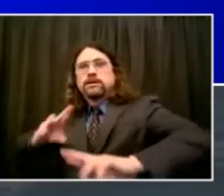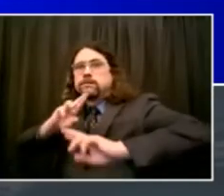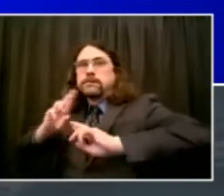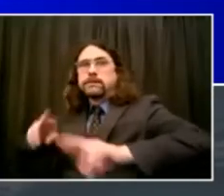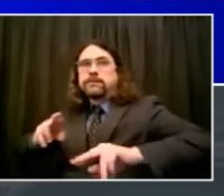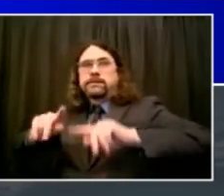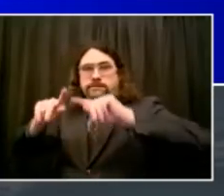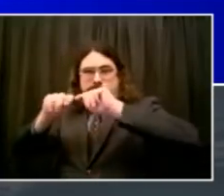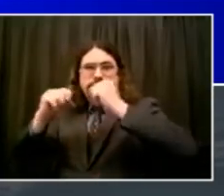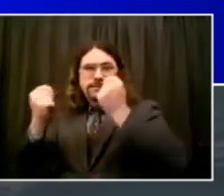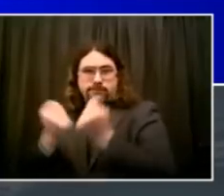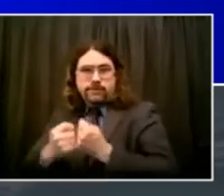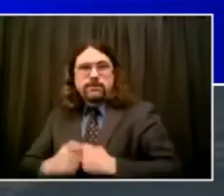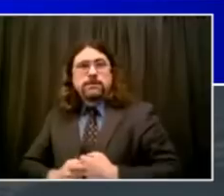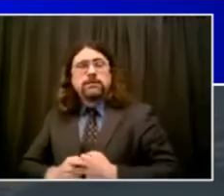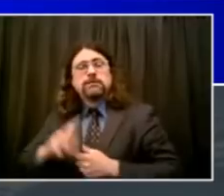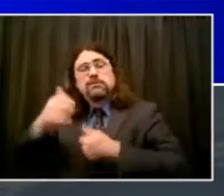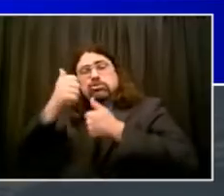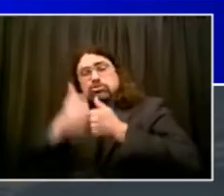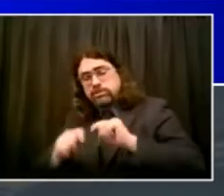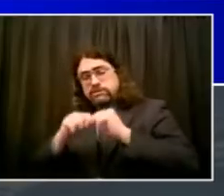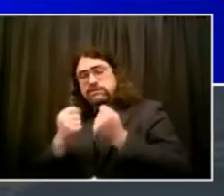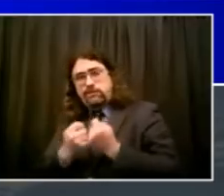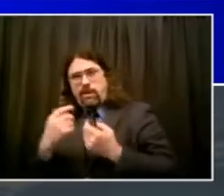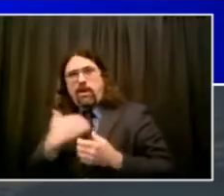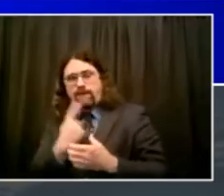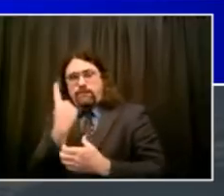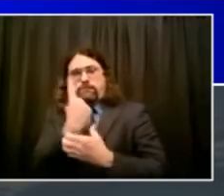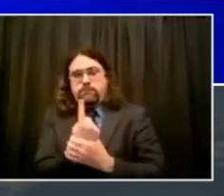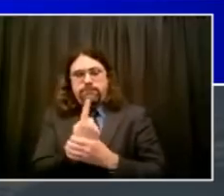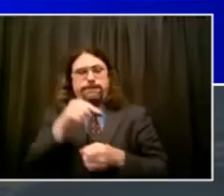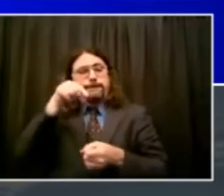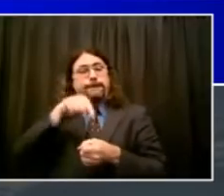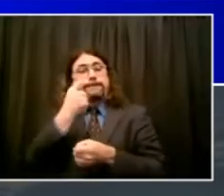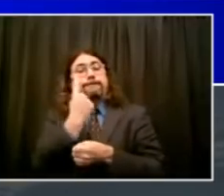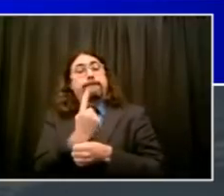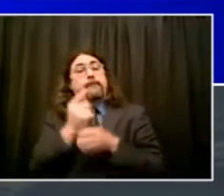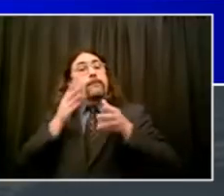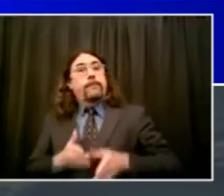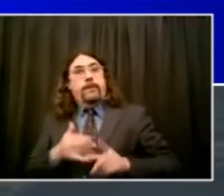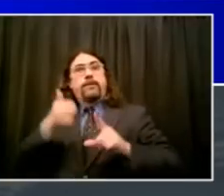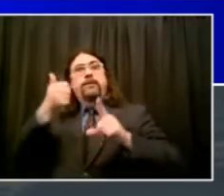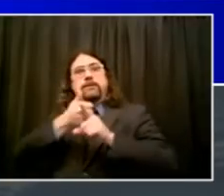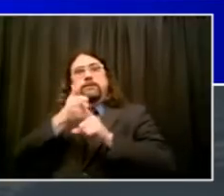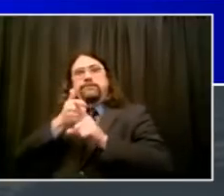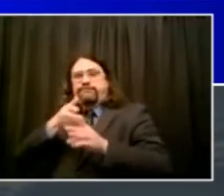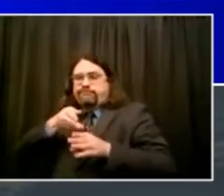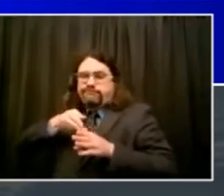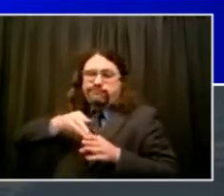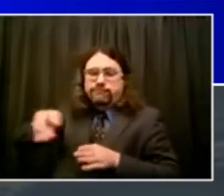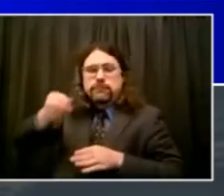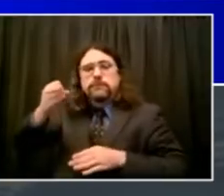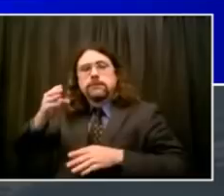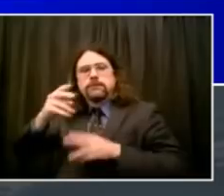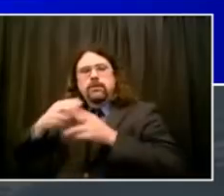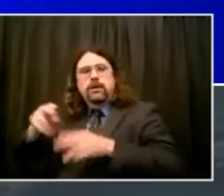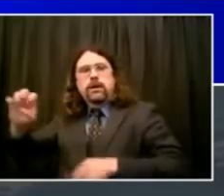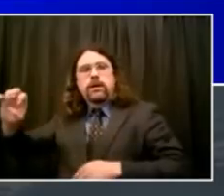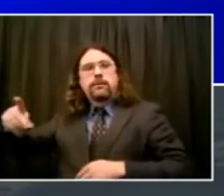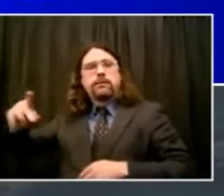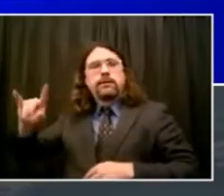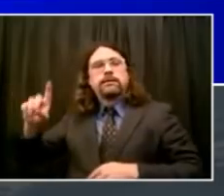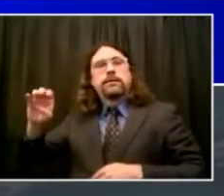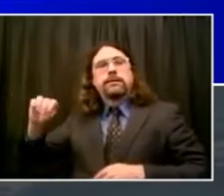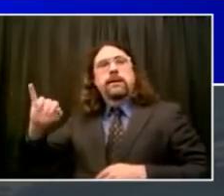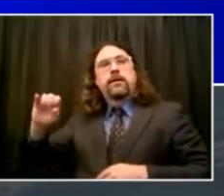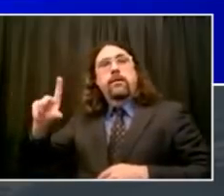additional experts in infection control, mental health, whatever it takes to assist that nursing home to address what